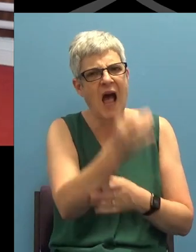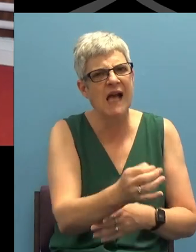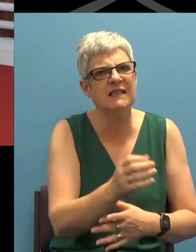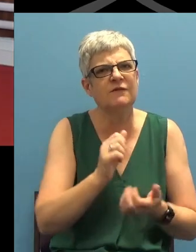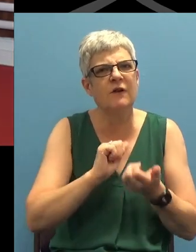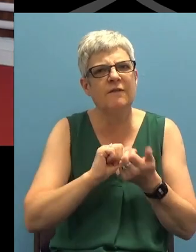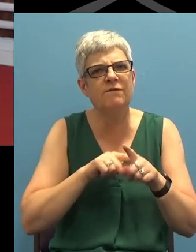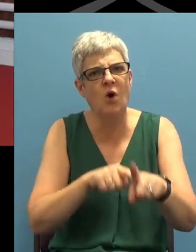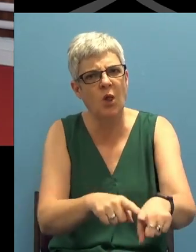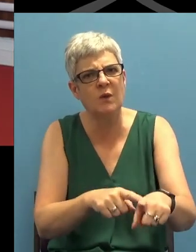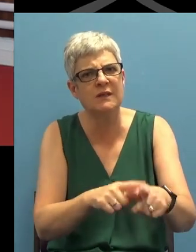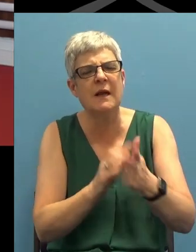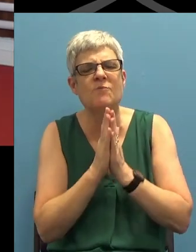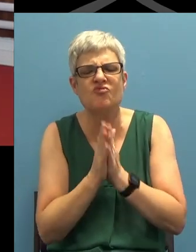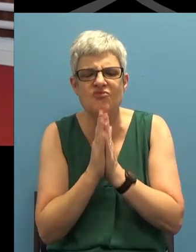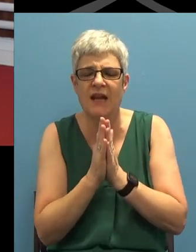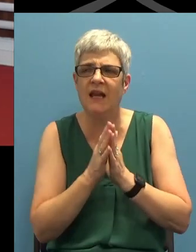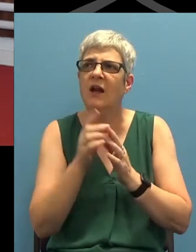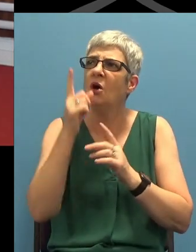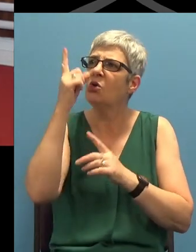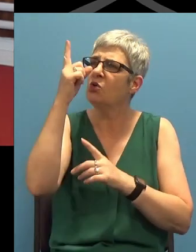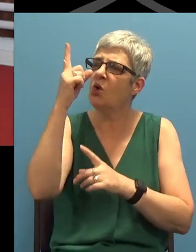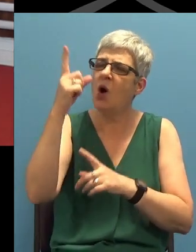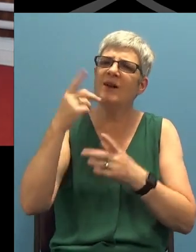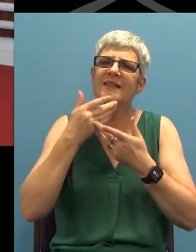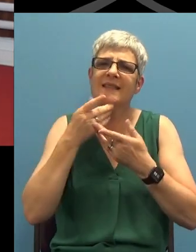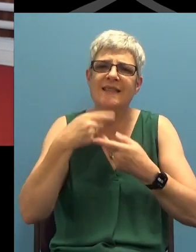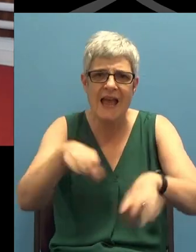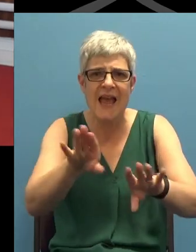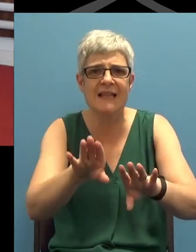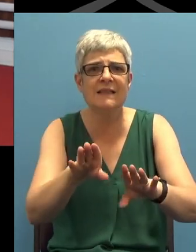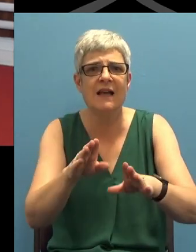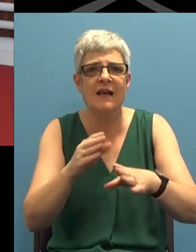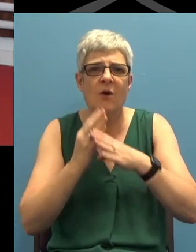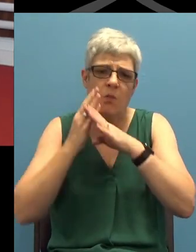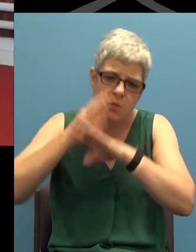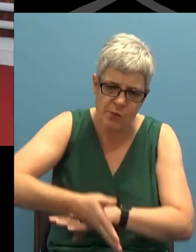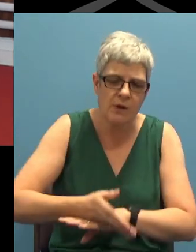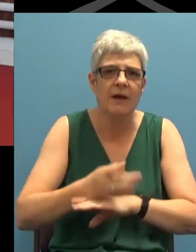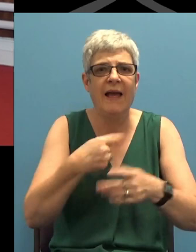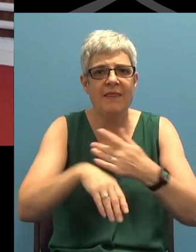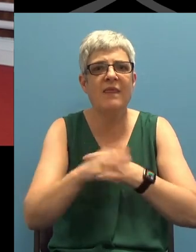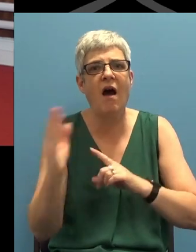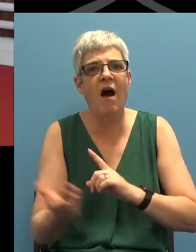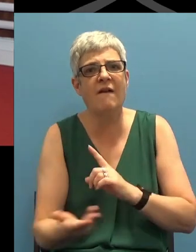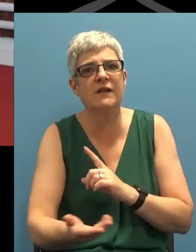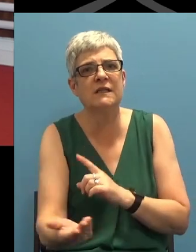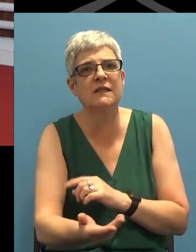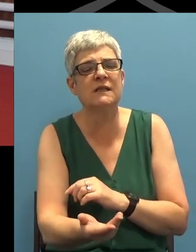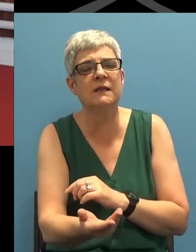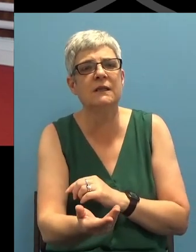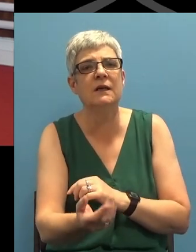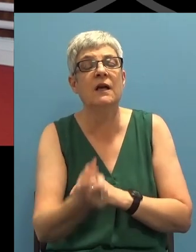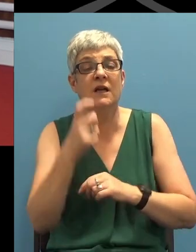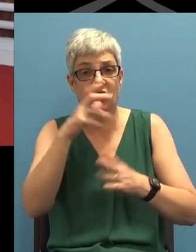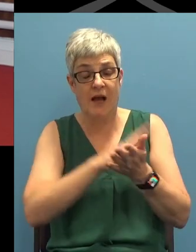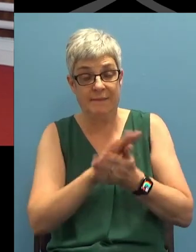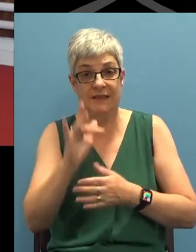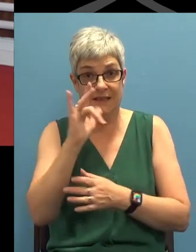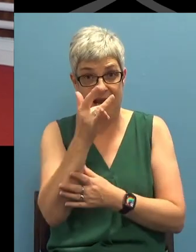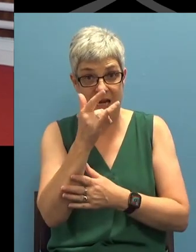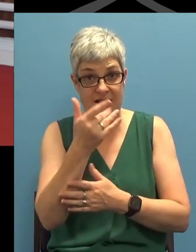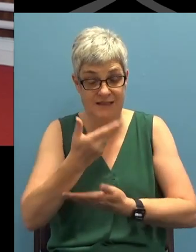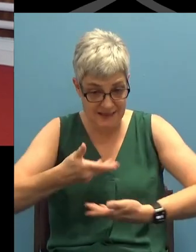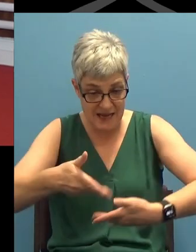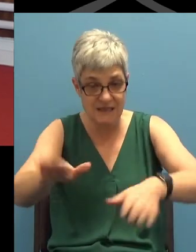to pray that God would send laborers into this harvest. And then in chapter 10, he sends out the